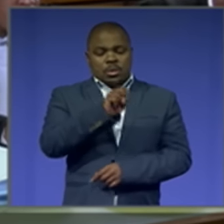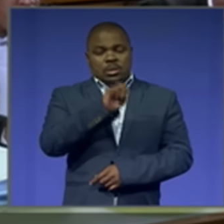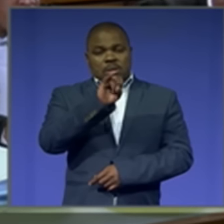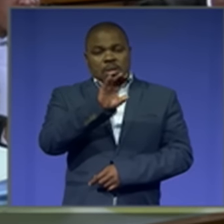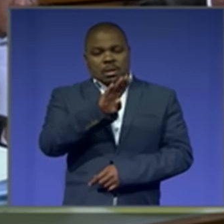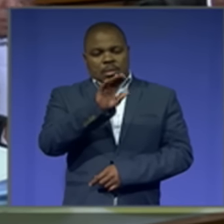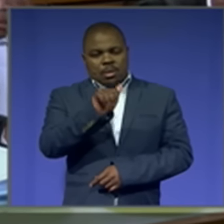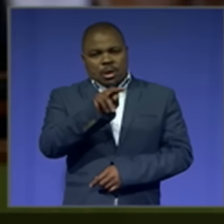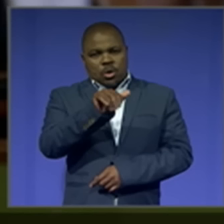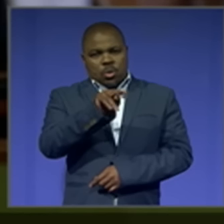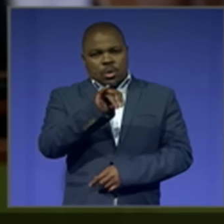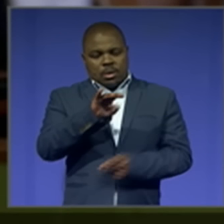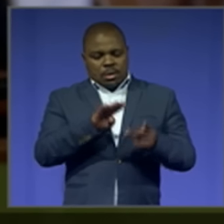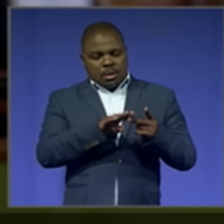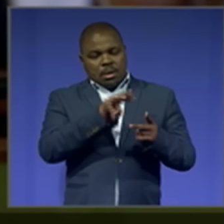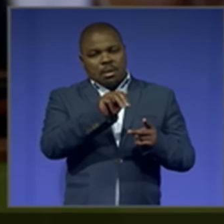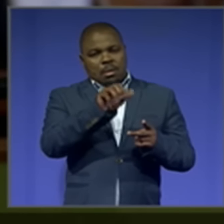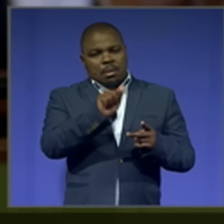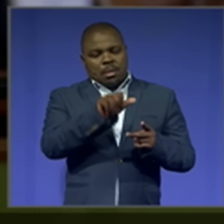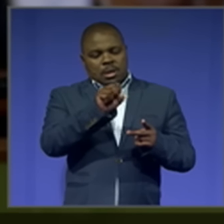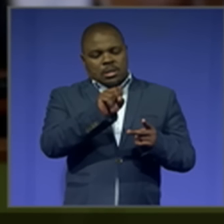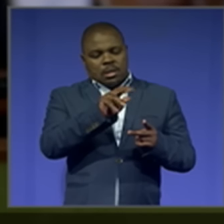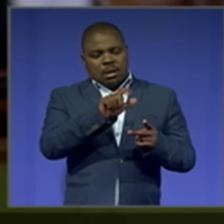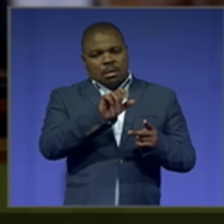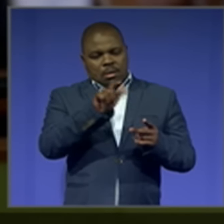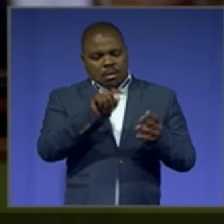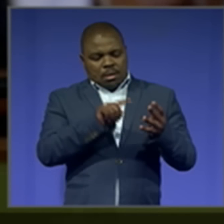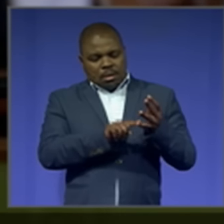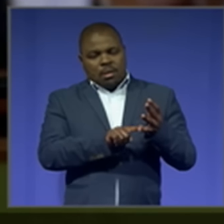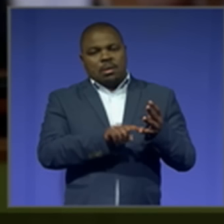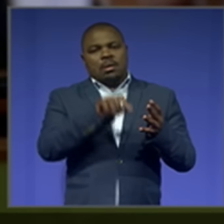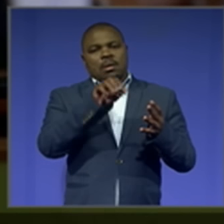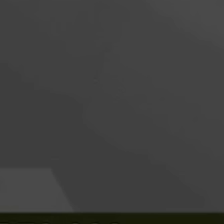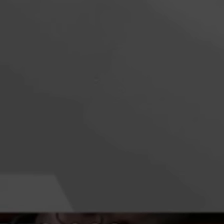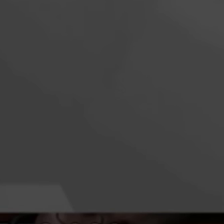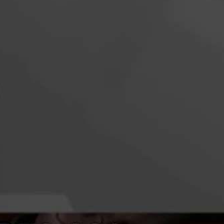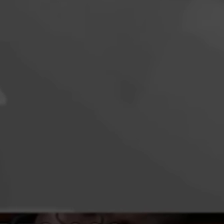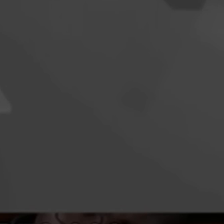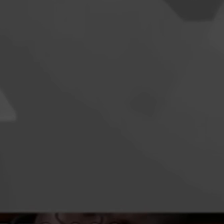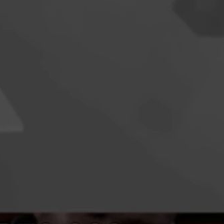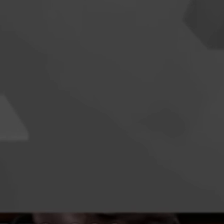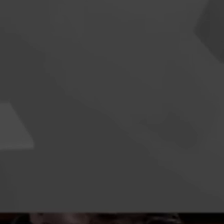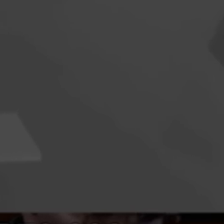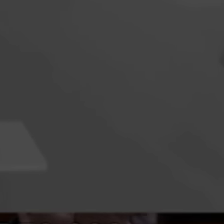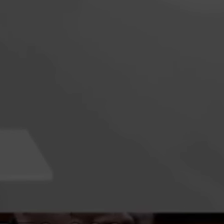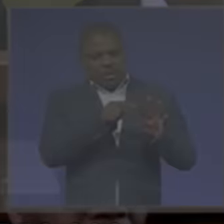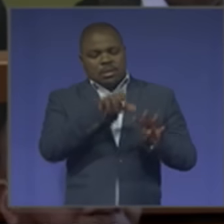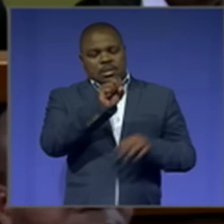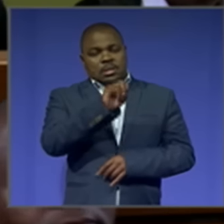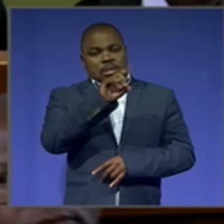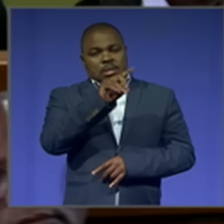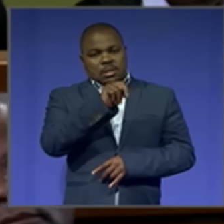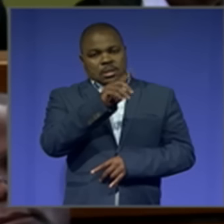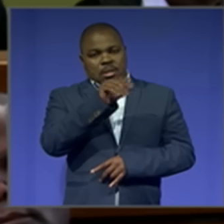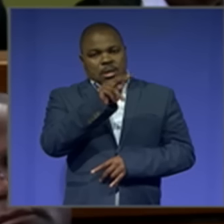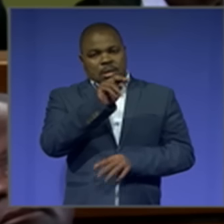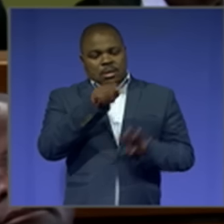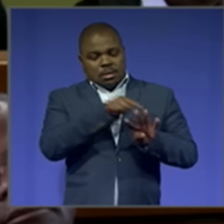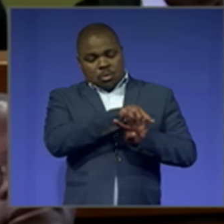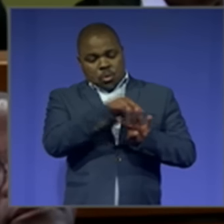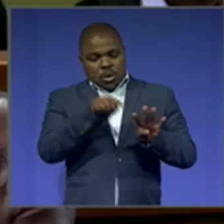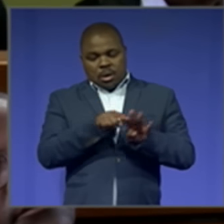yena Mvimbi Masilela, Filimoni Msiza le Bafana Sindani ba ile ba inehela seteisheneng sa sepolesa sa